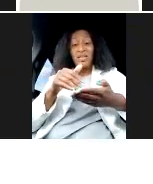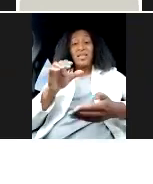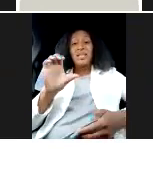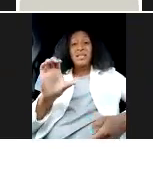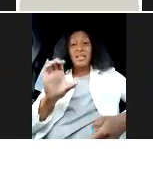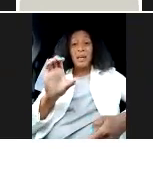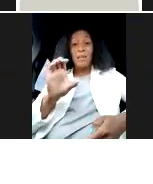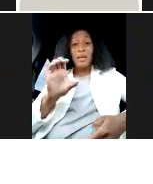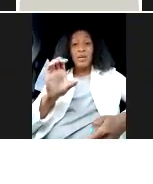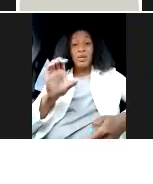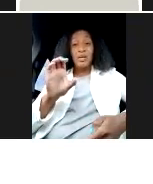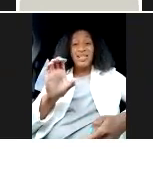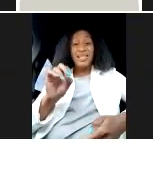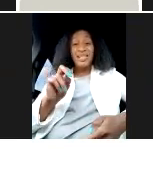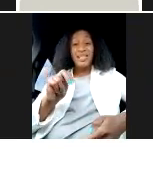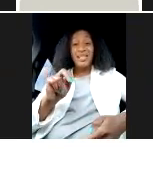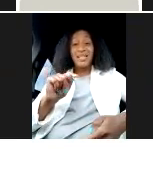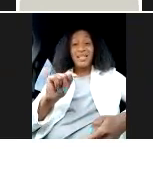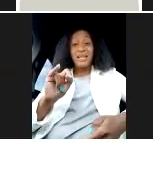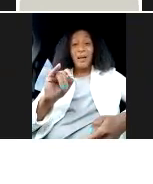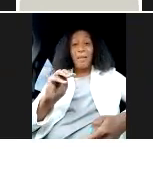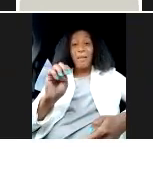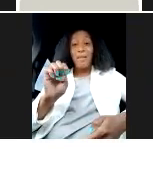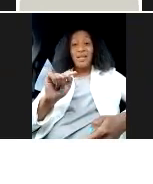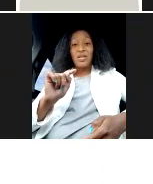centimeters times 30 centimeters. Okay.